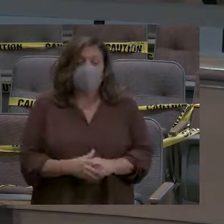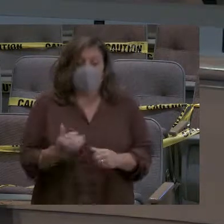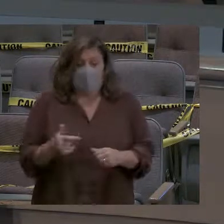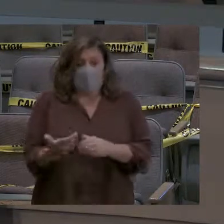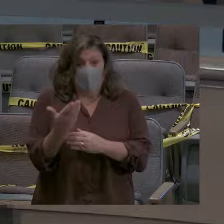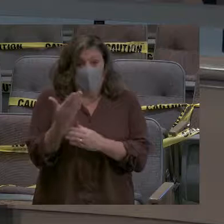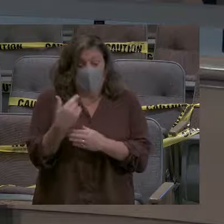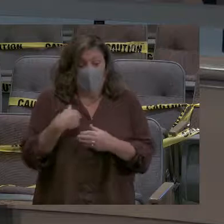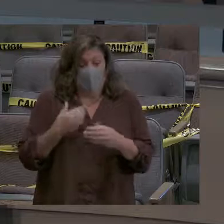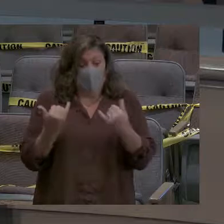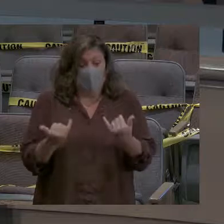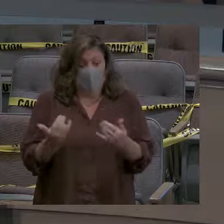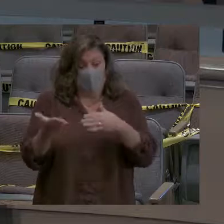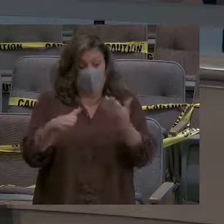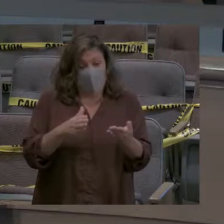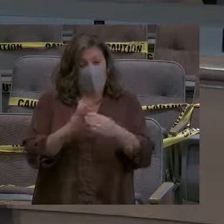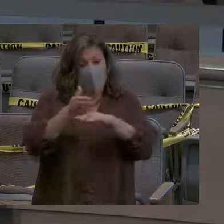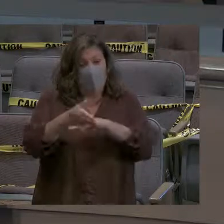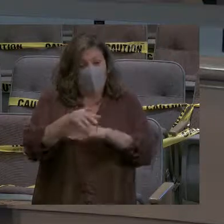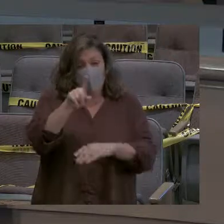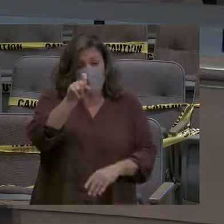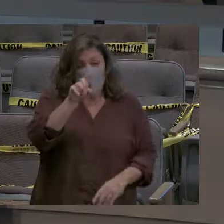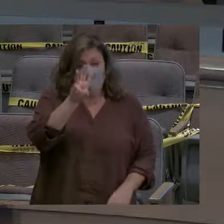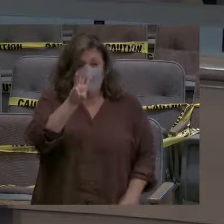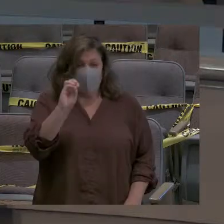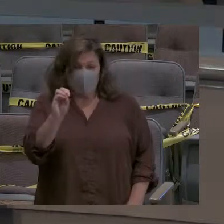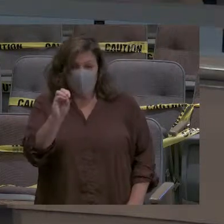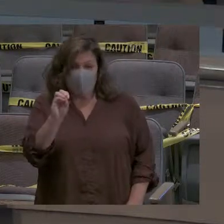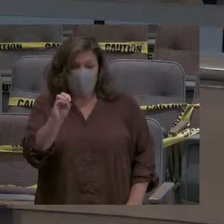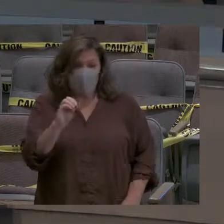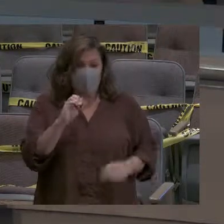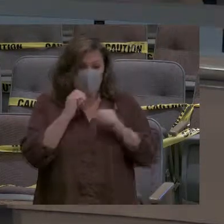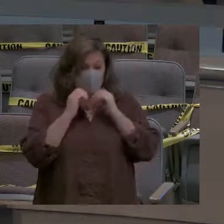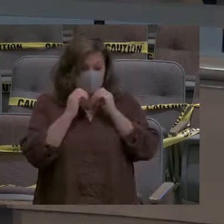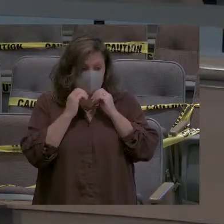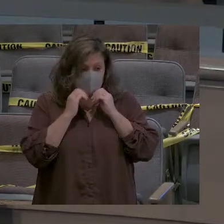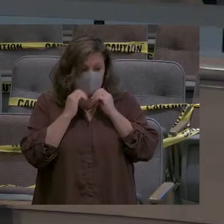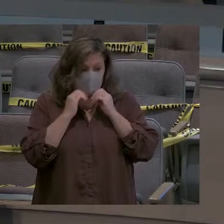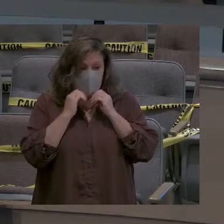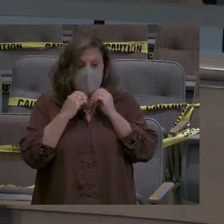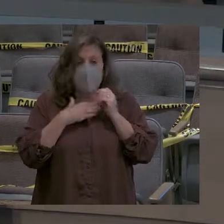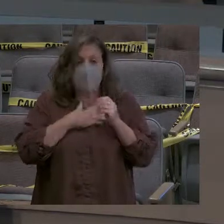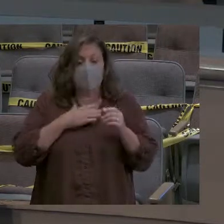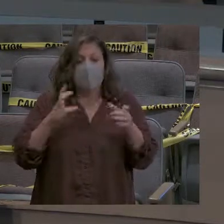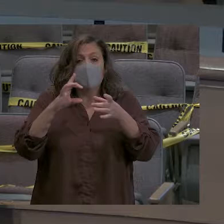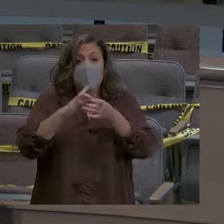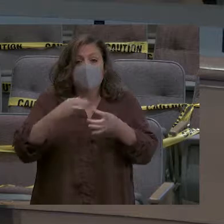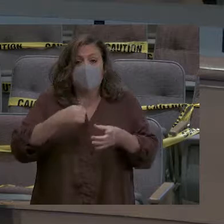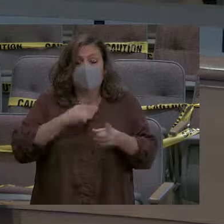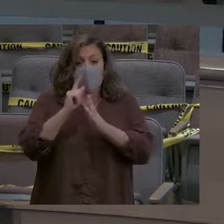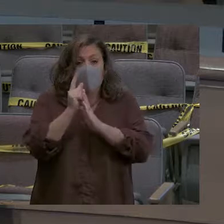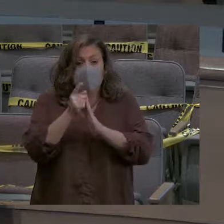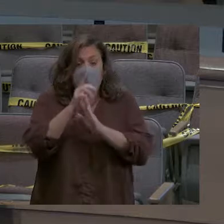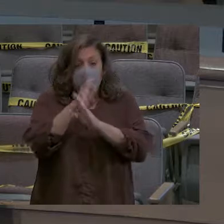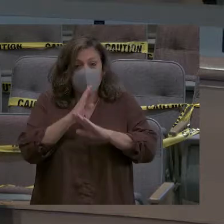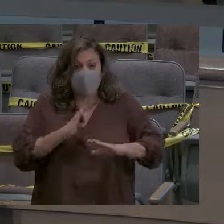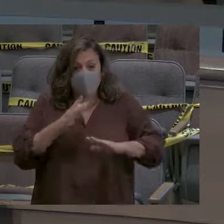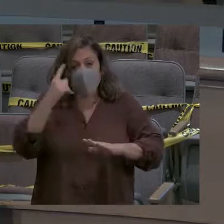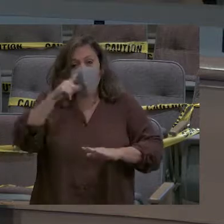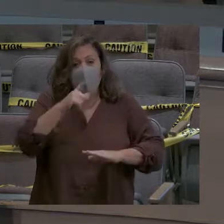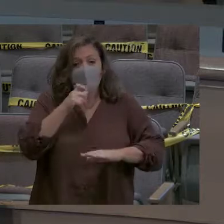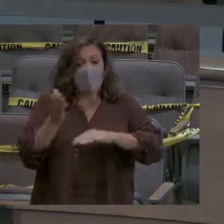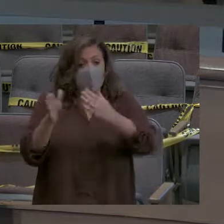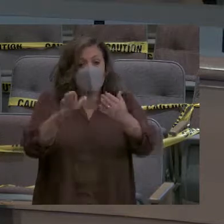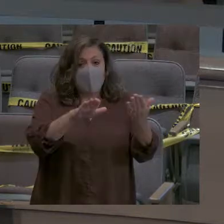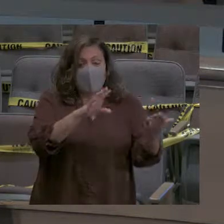over 160 citizens in our community. Please join me in a moment of silence for the lives we've lost and